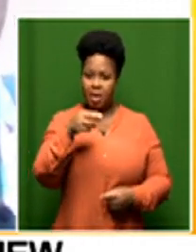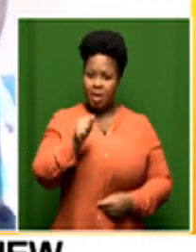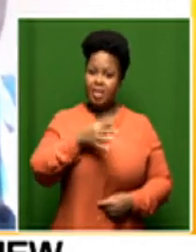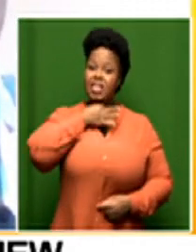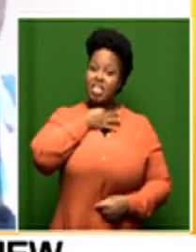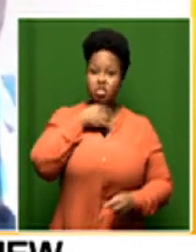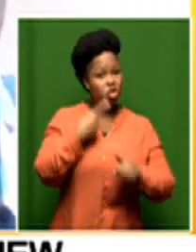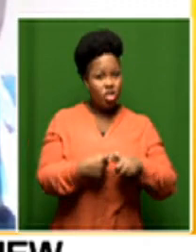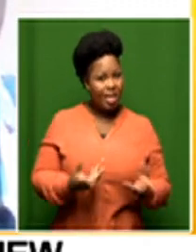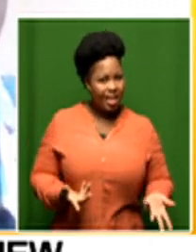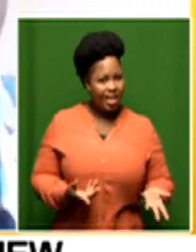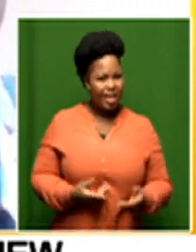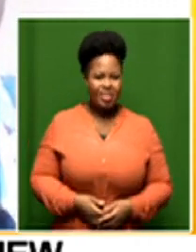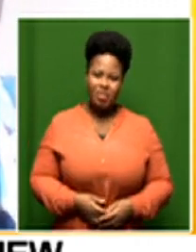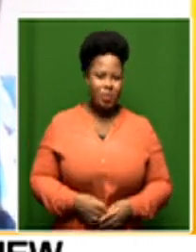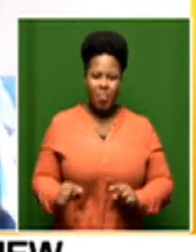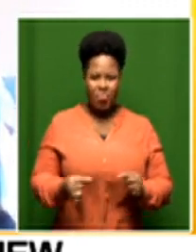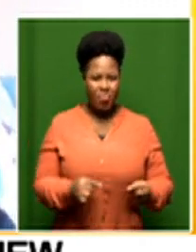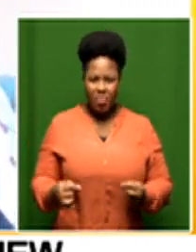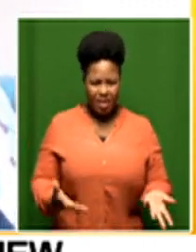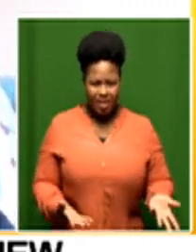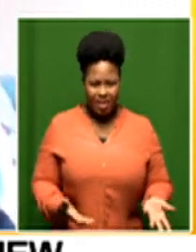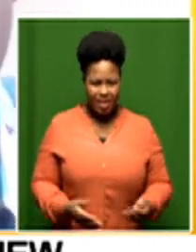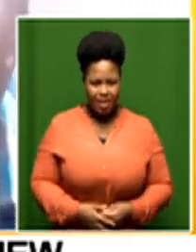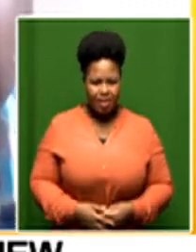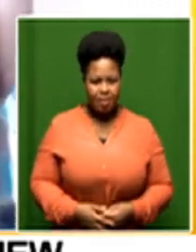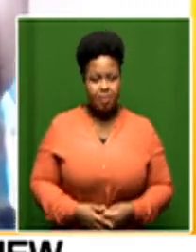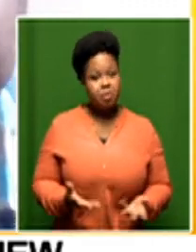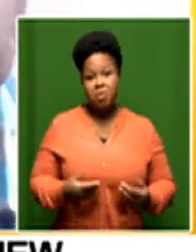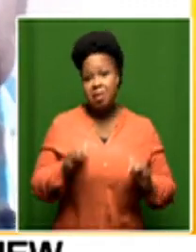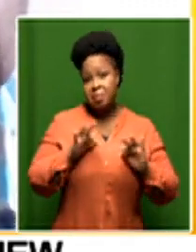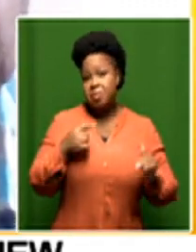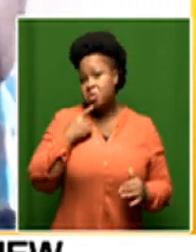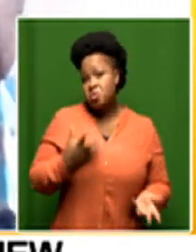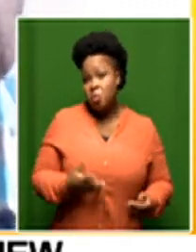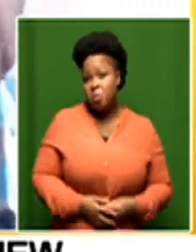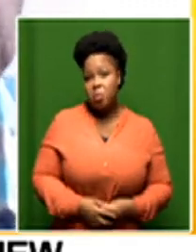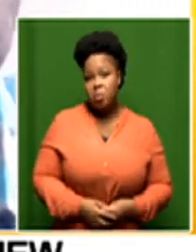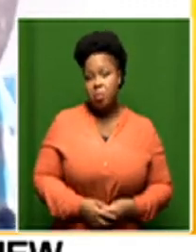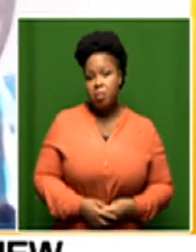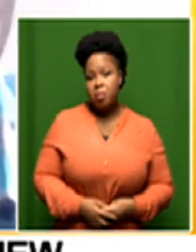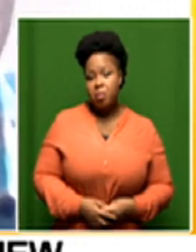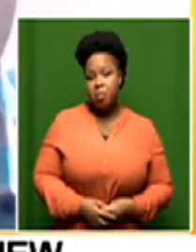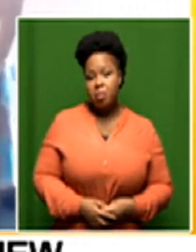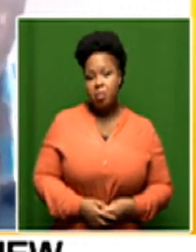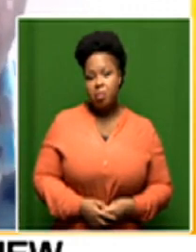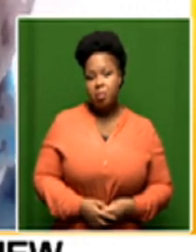in English or Xhosa? It's a futile argument. And that's what some people are saying about this.